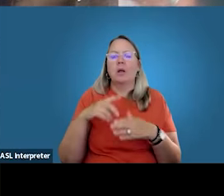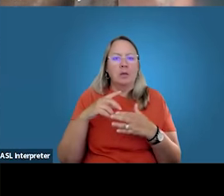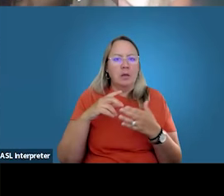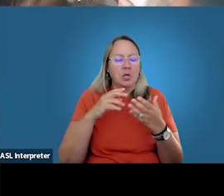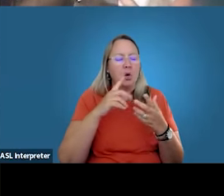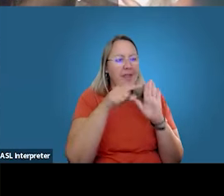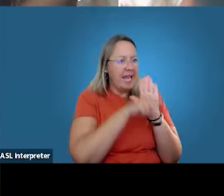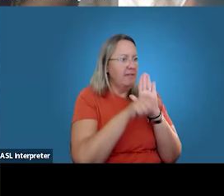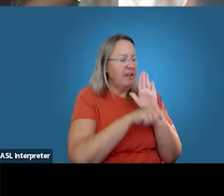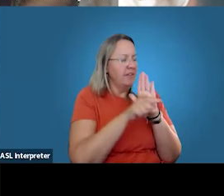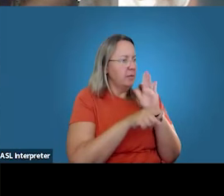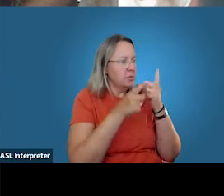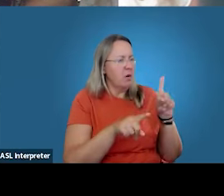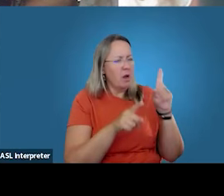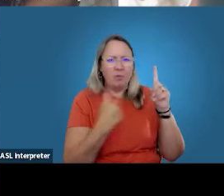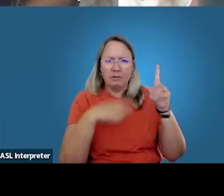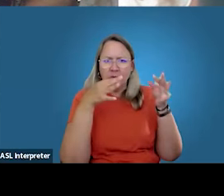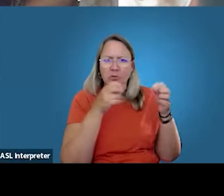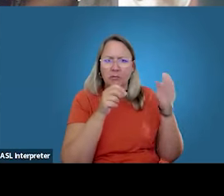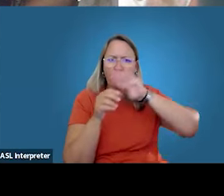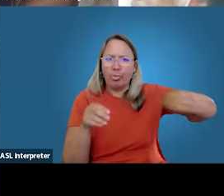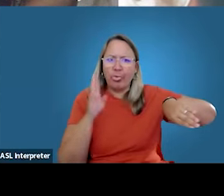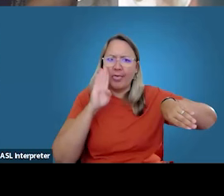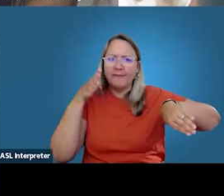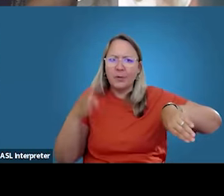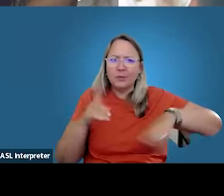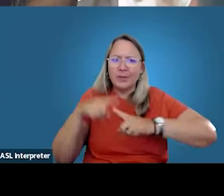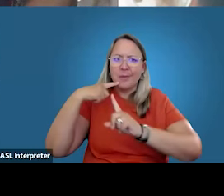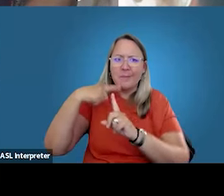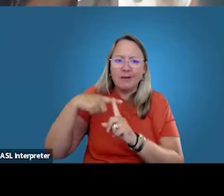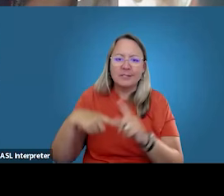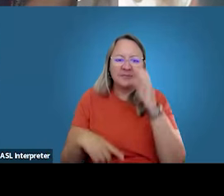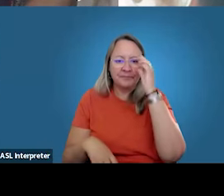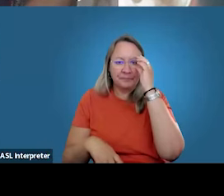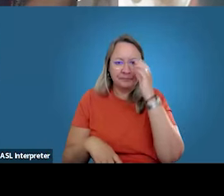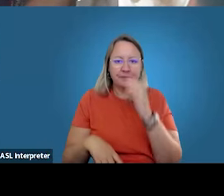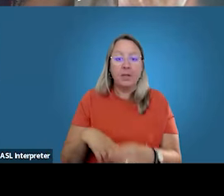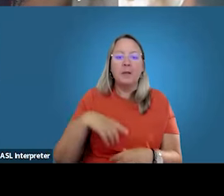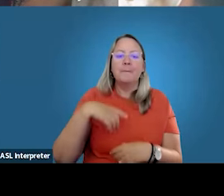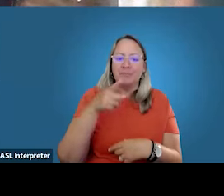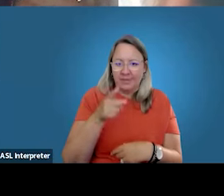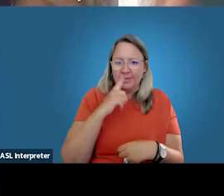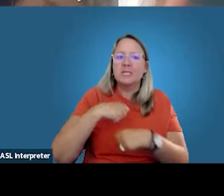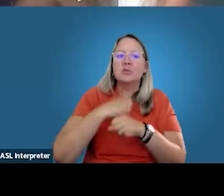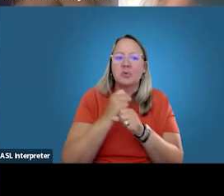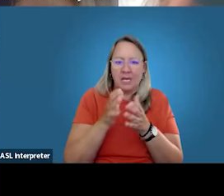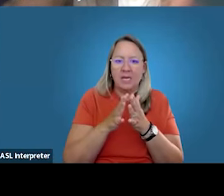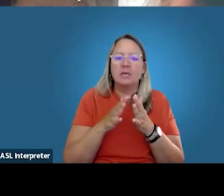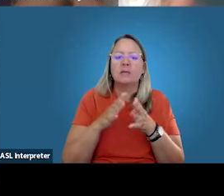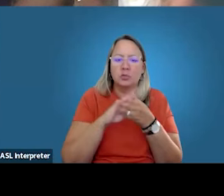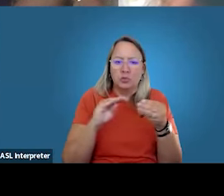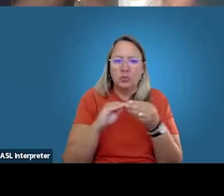positive and the solution? Great stories also need to create agency. And I'm sure, even though this is initially a